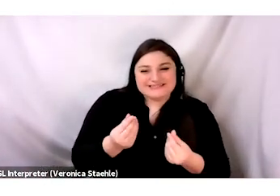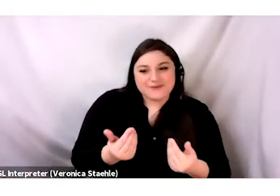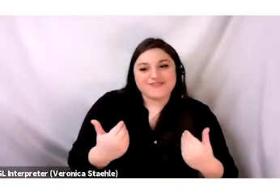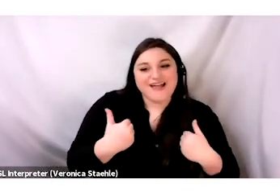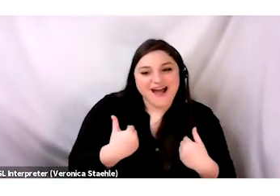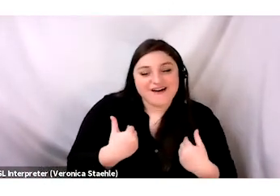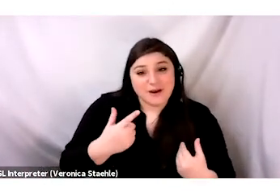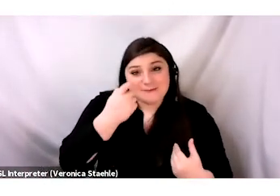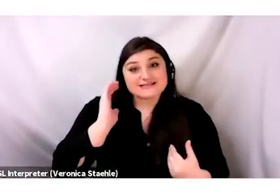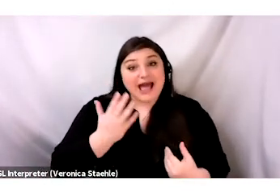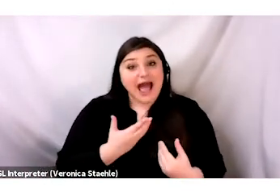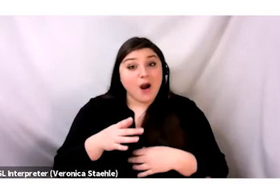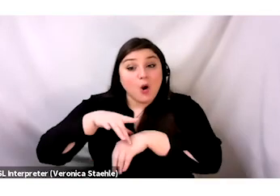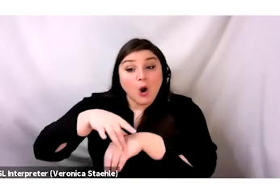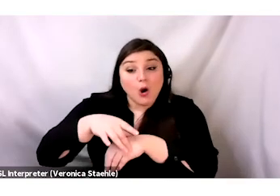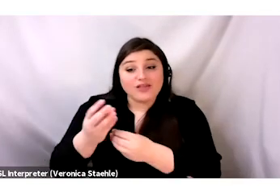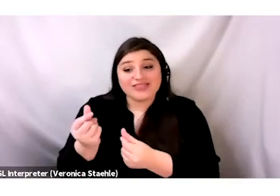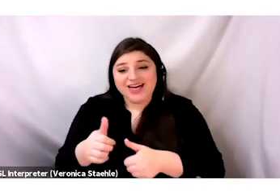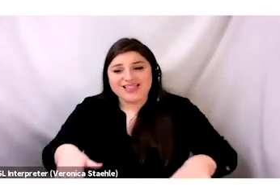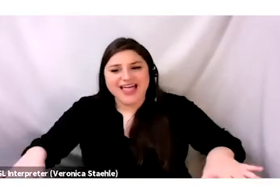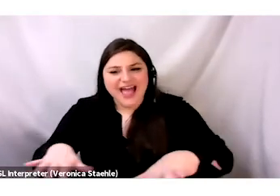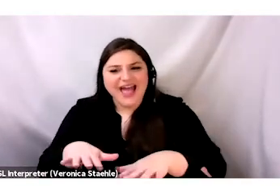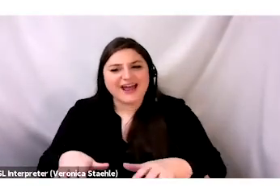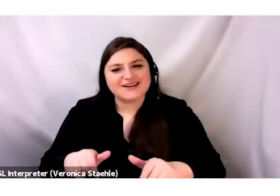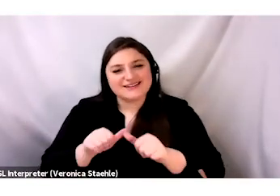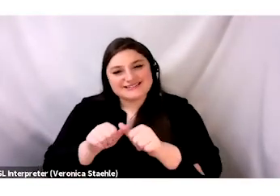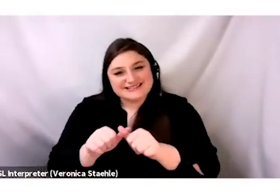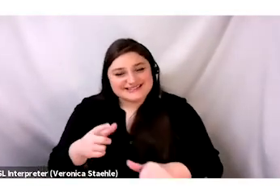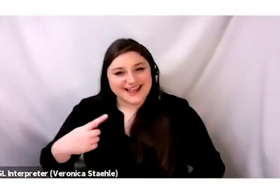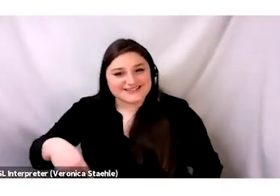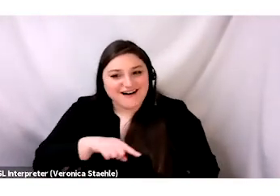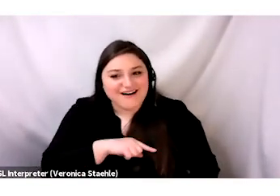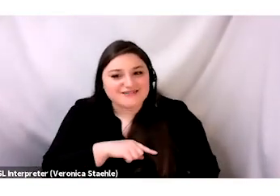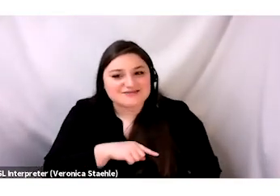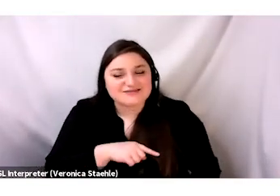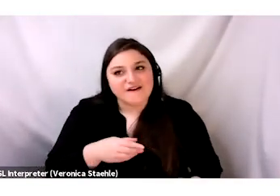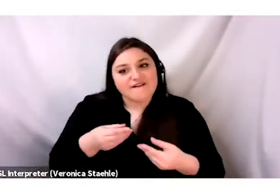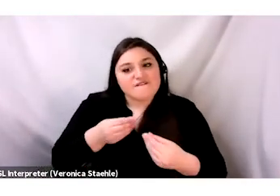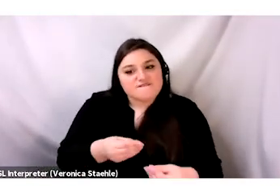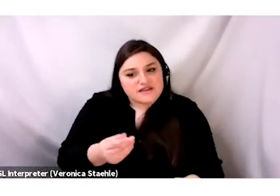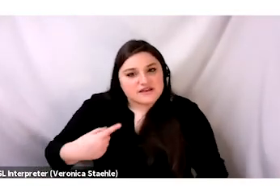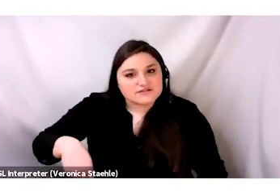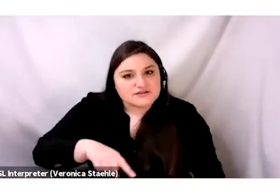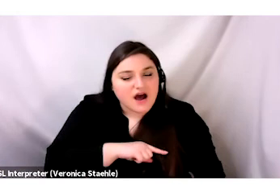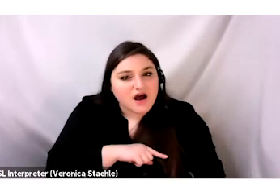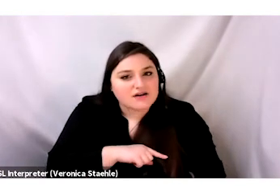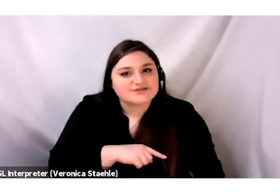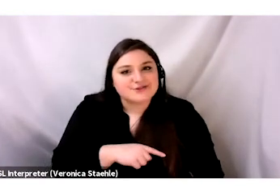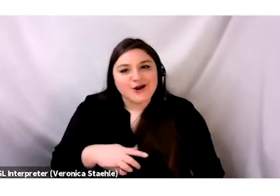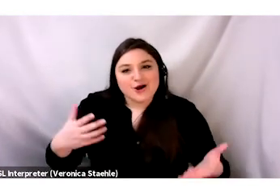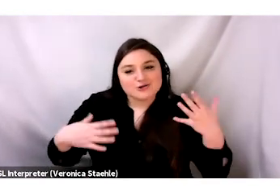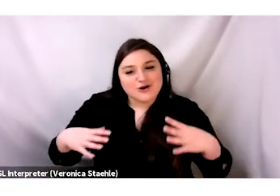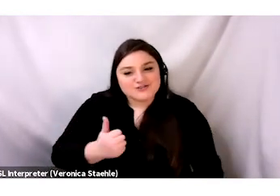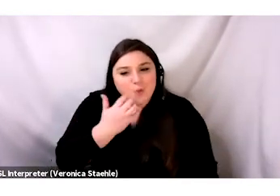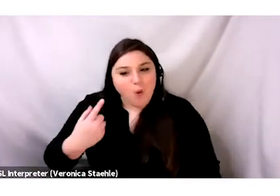That is really beautiful when you think about sort of when we wear cotton or linen or one of these